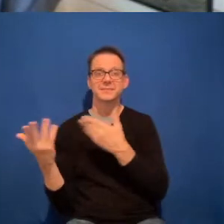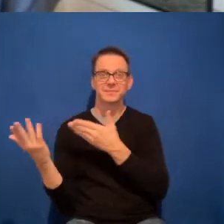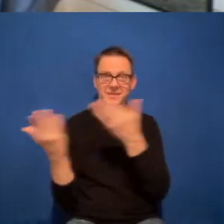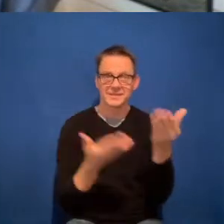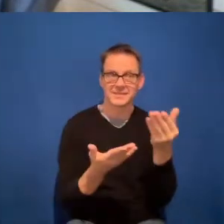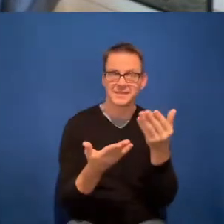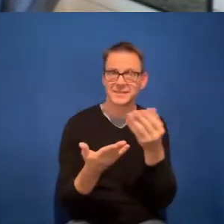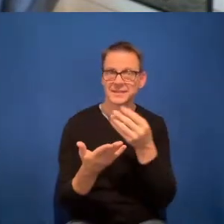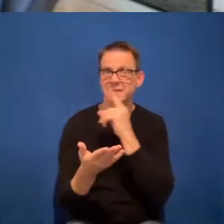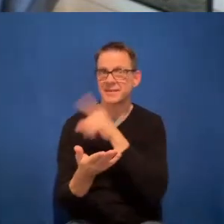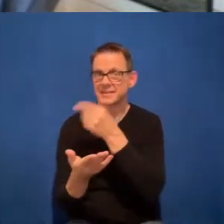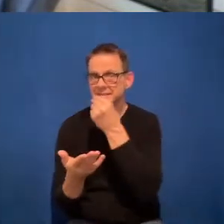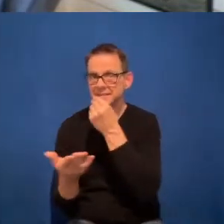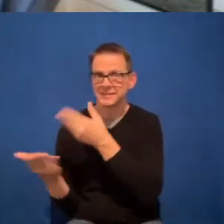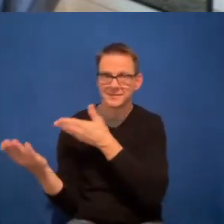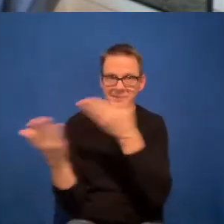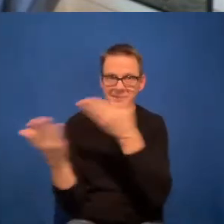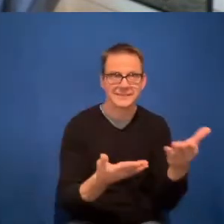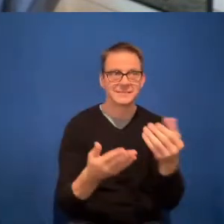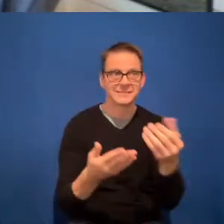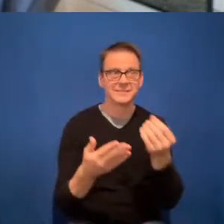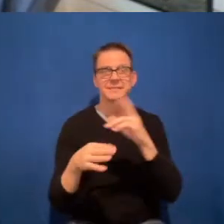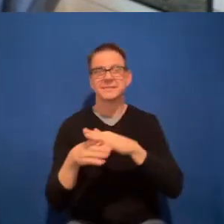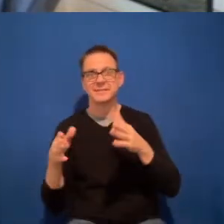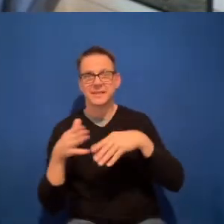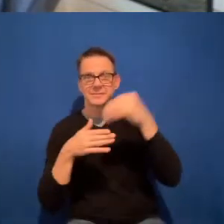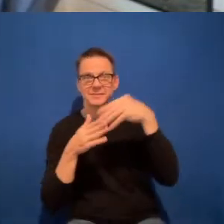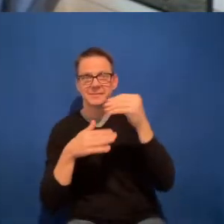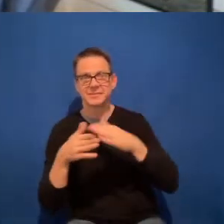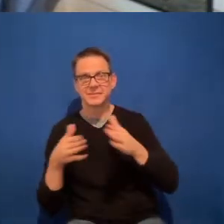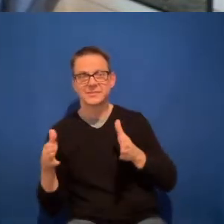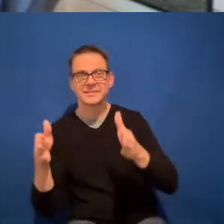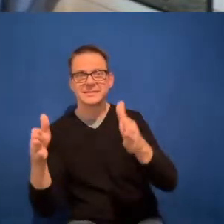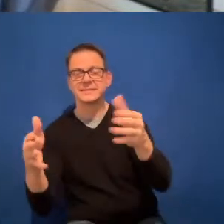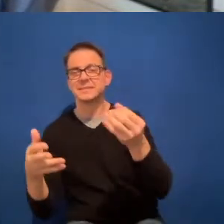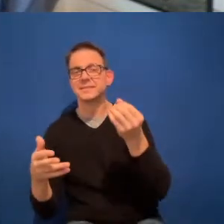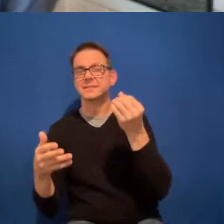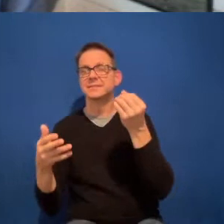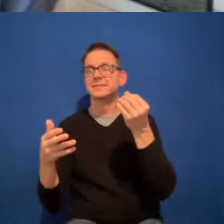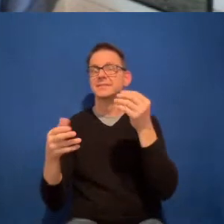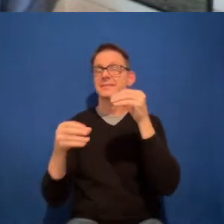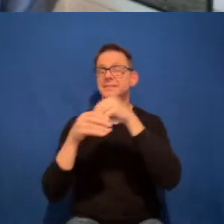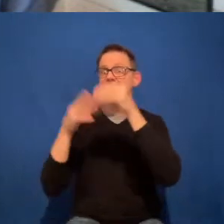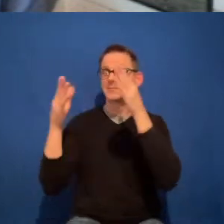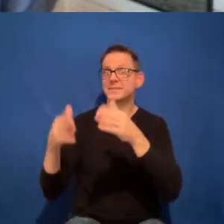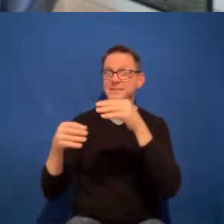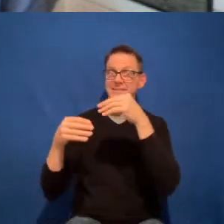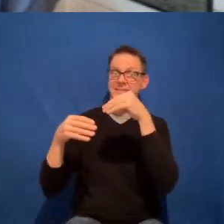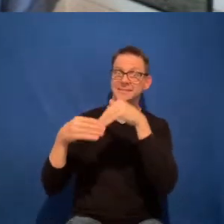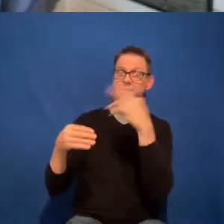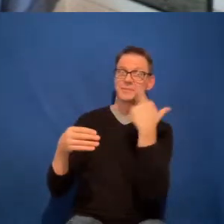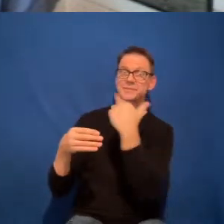our space. We never did any in-person restaurants. We did go to one cocktail party where there's a lot of